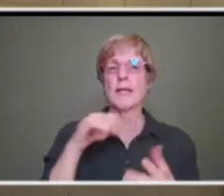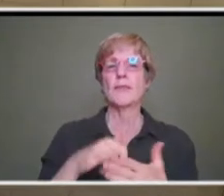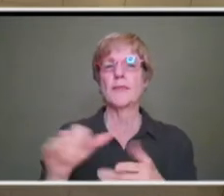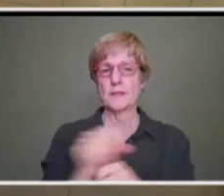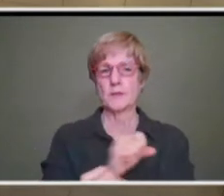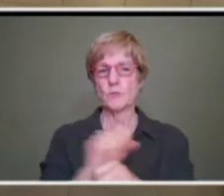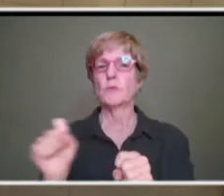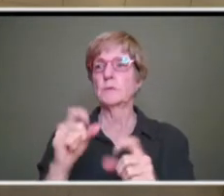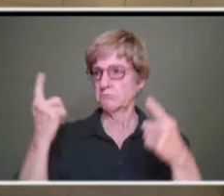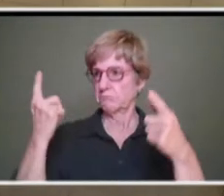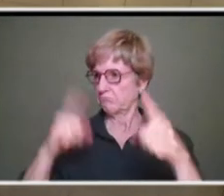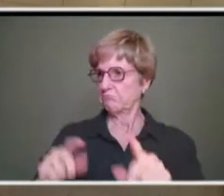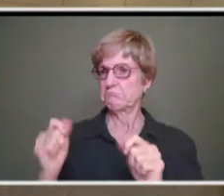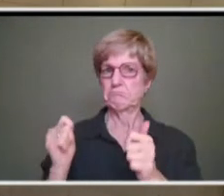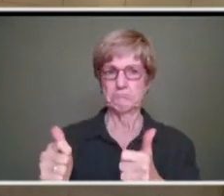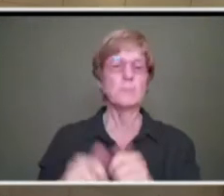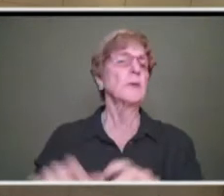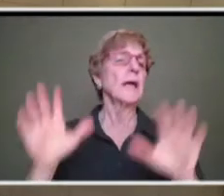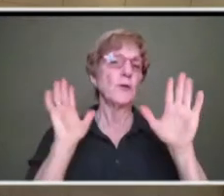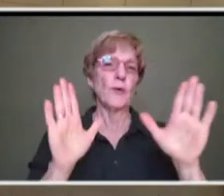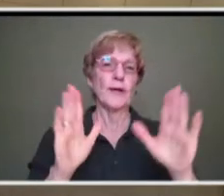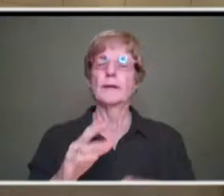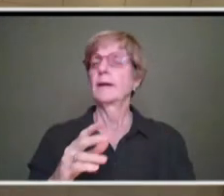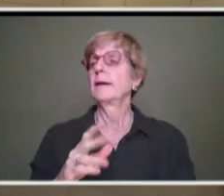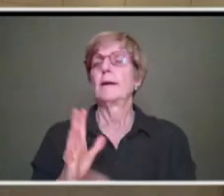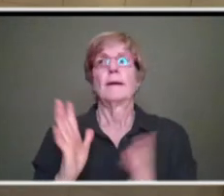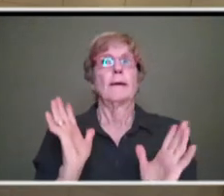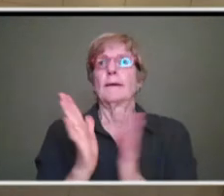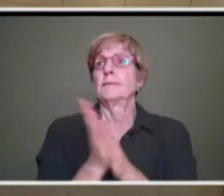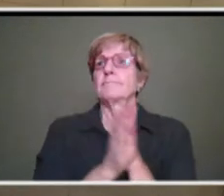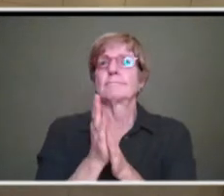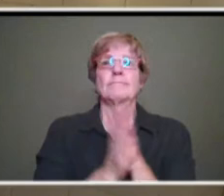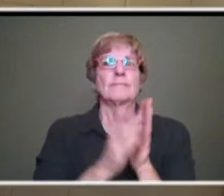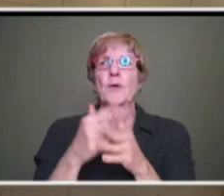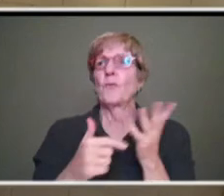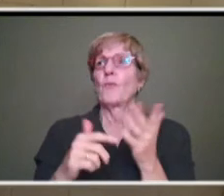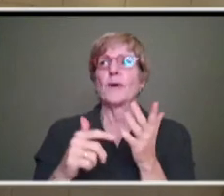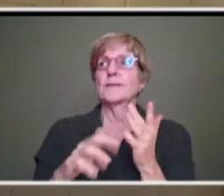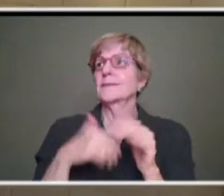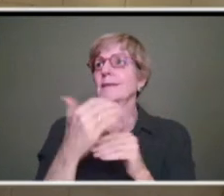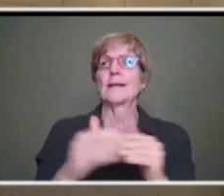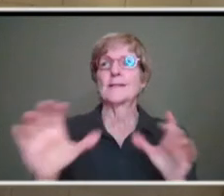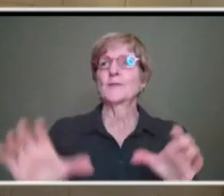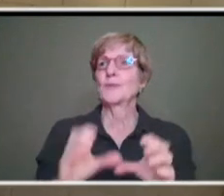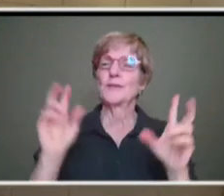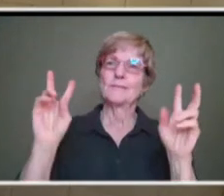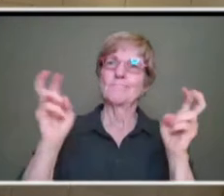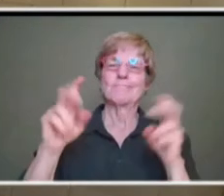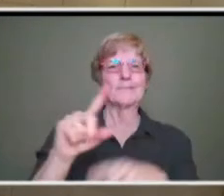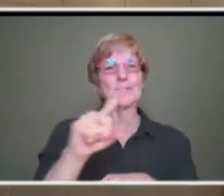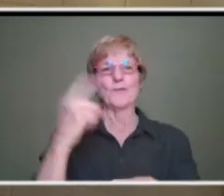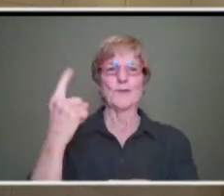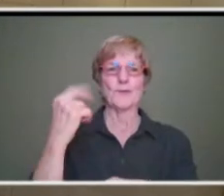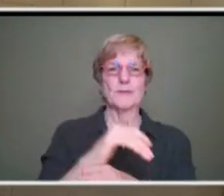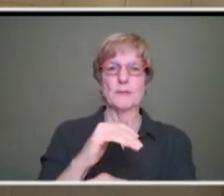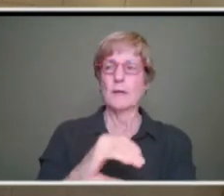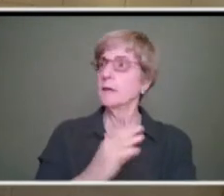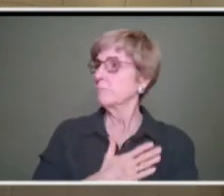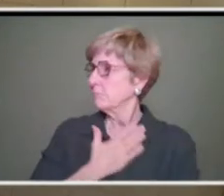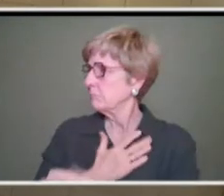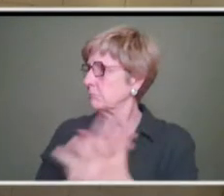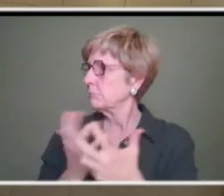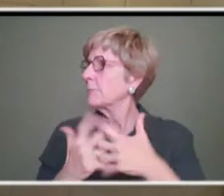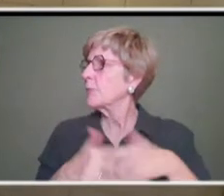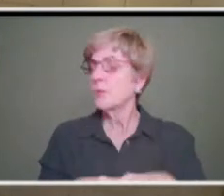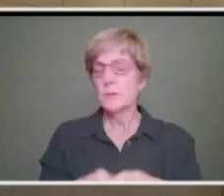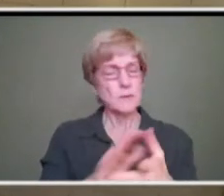yes yes fantastic I can't wait to see what the next thing we do as a first tonight I'm glad you worked it out actually so yes yeah well done